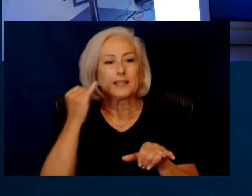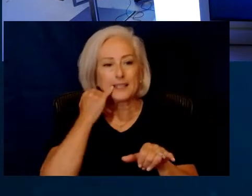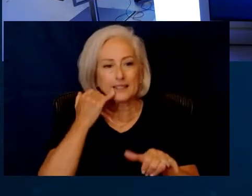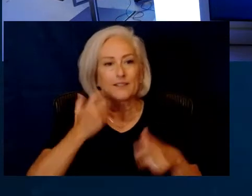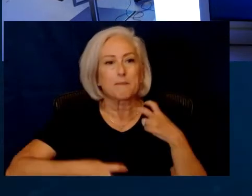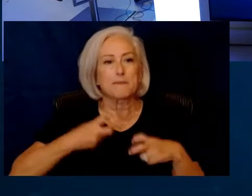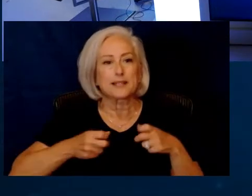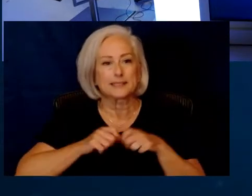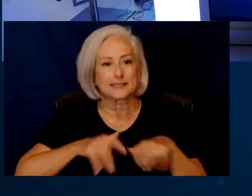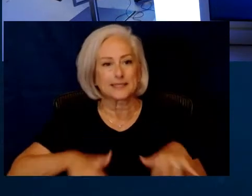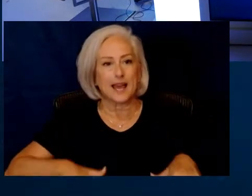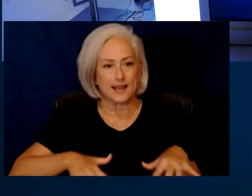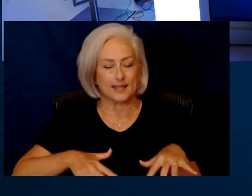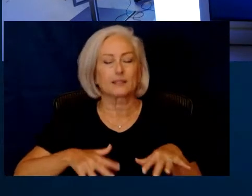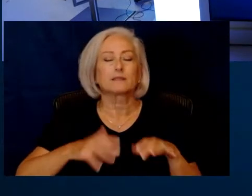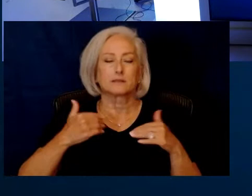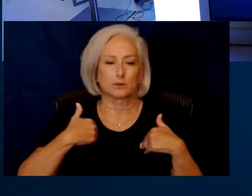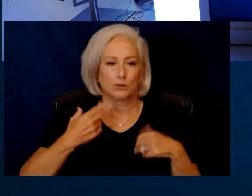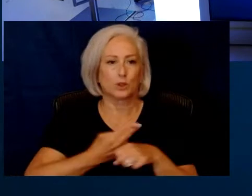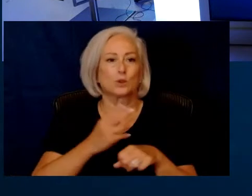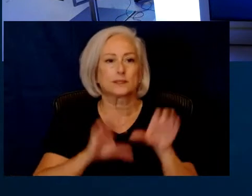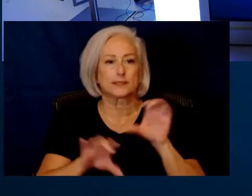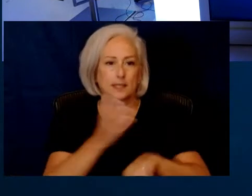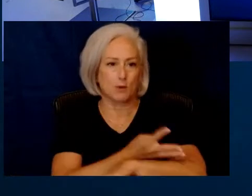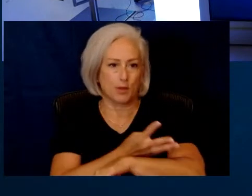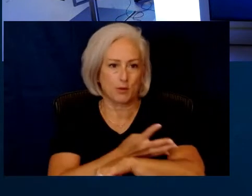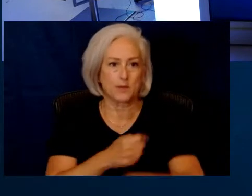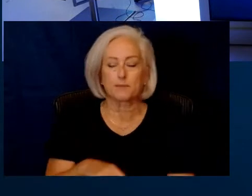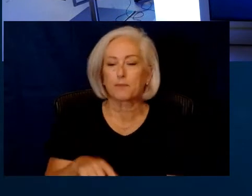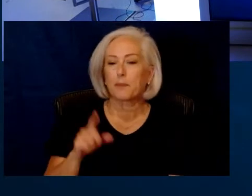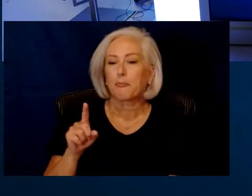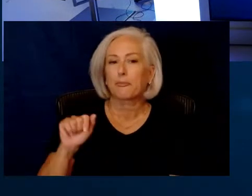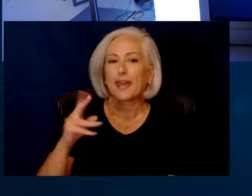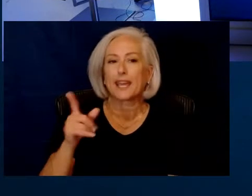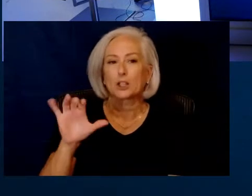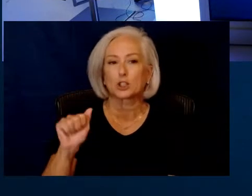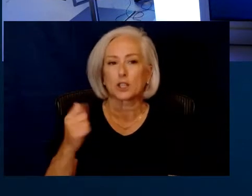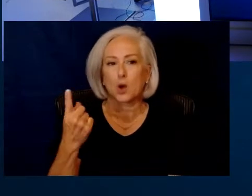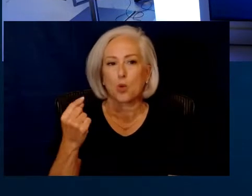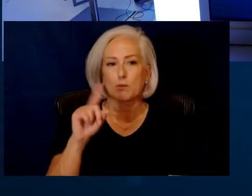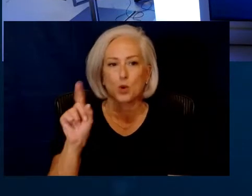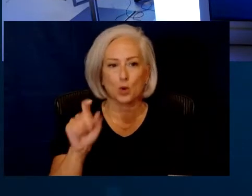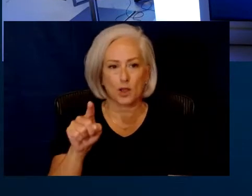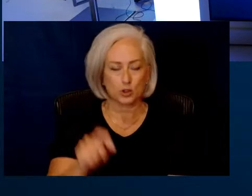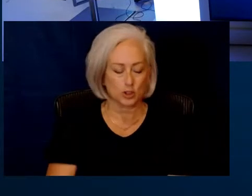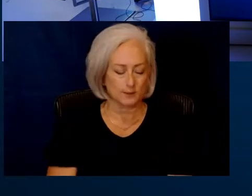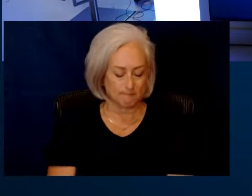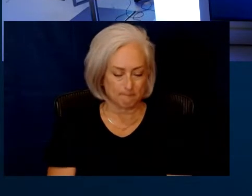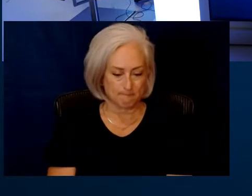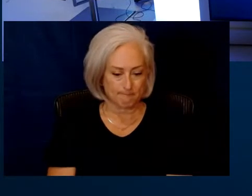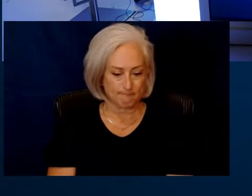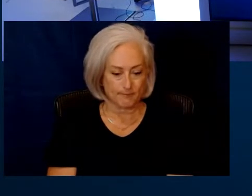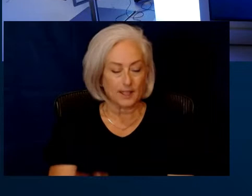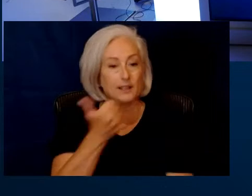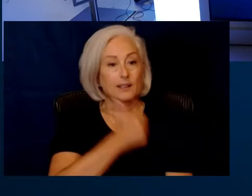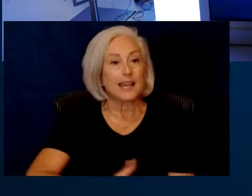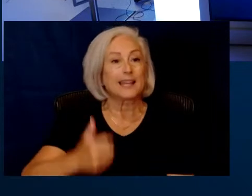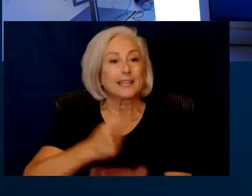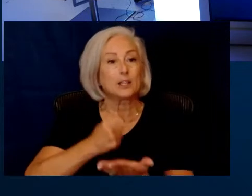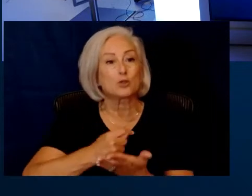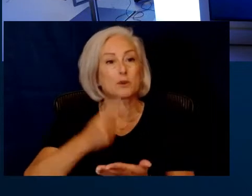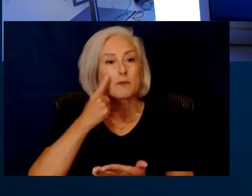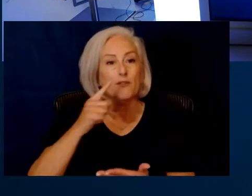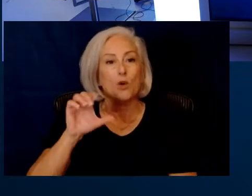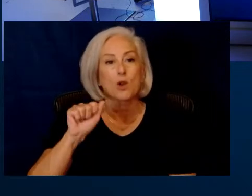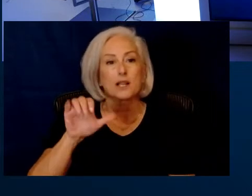Yep. Alexis. Angela has one more question. Angela would like to know if there is any treatment available for scar tissue